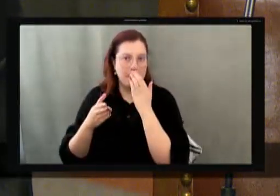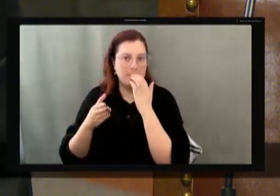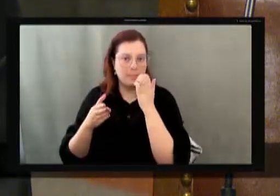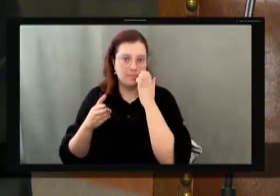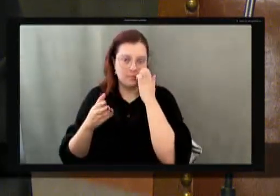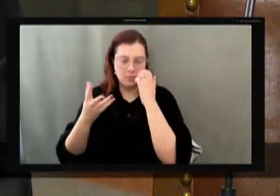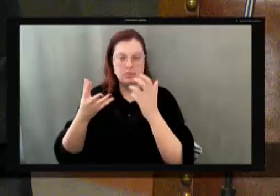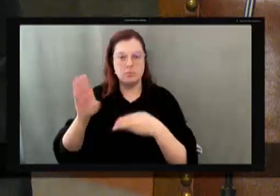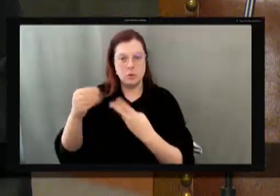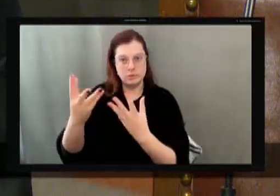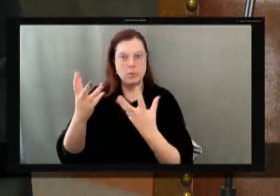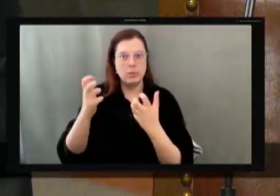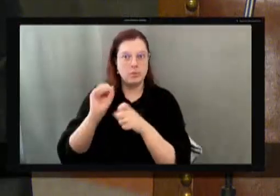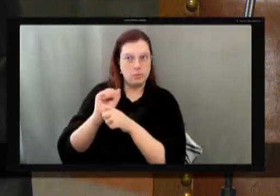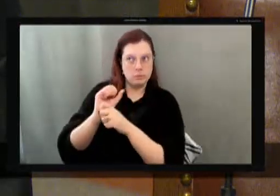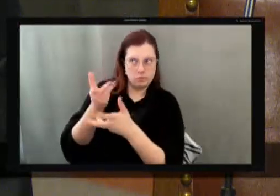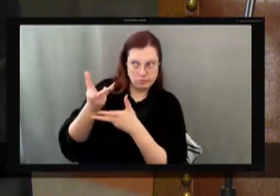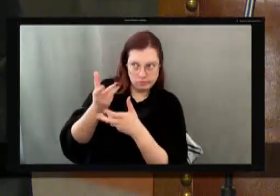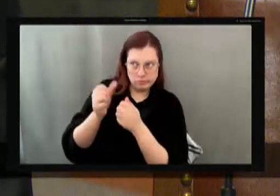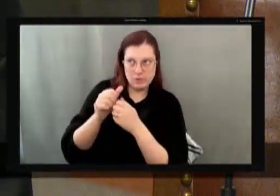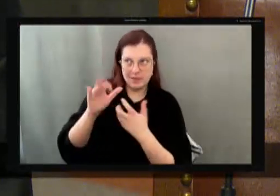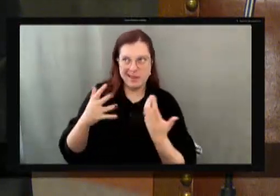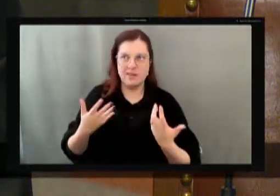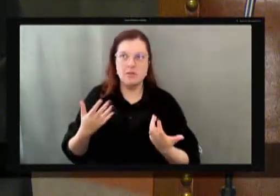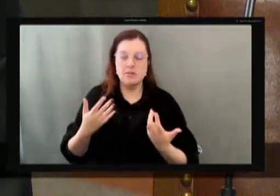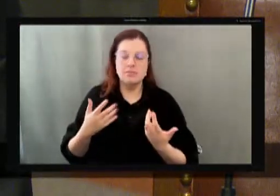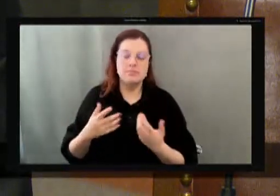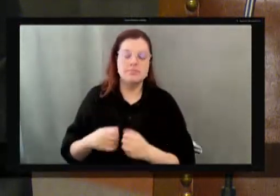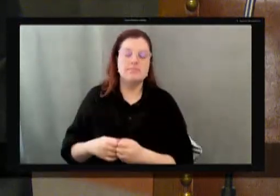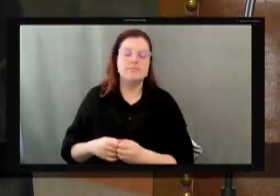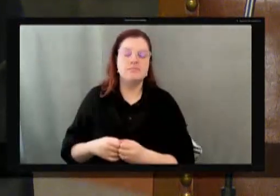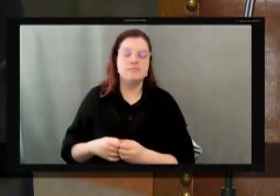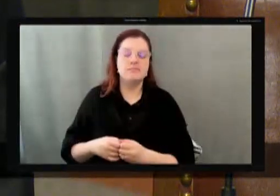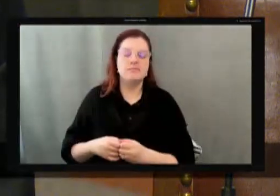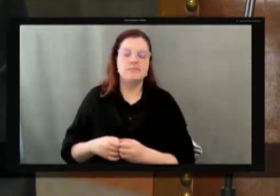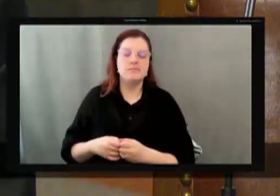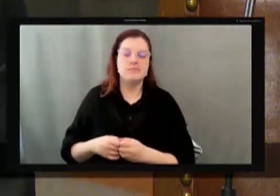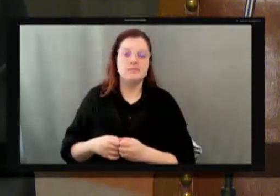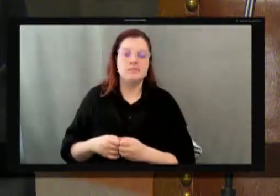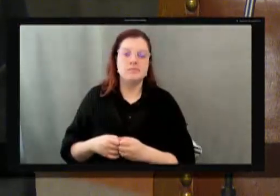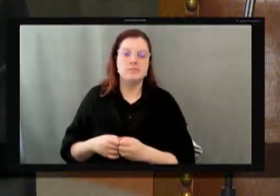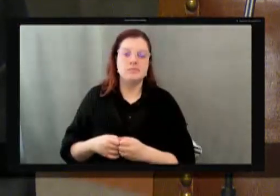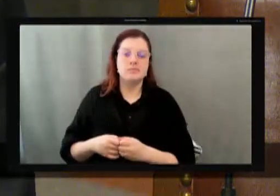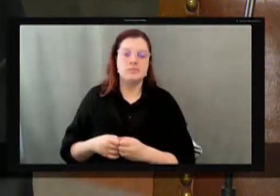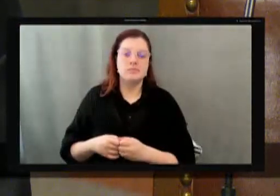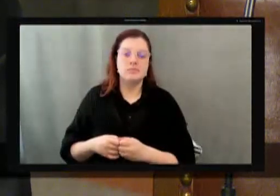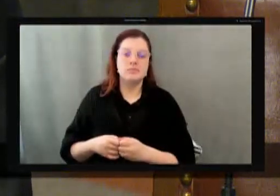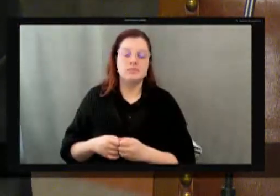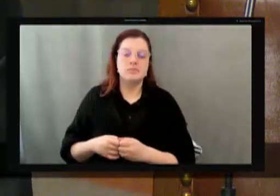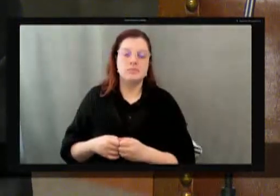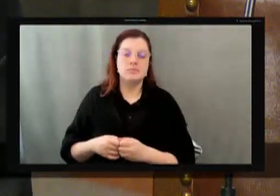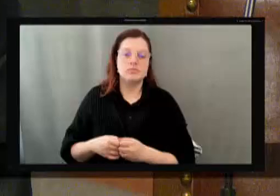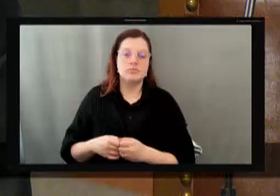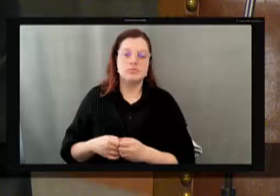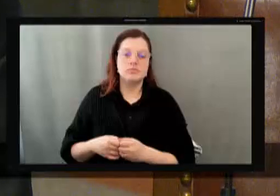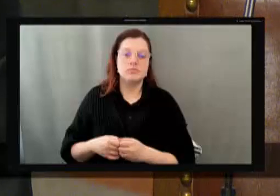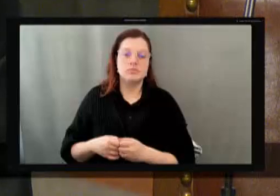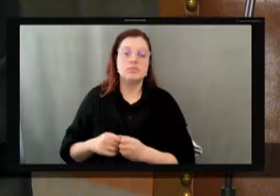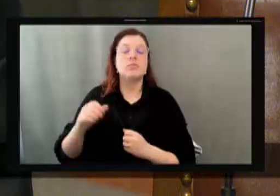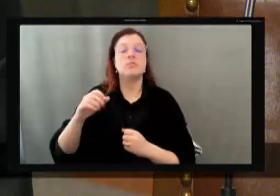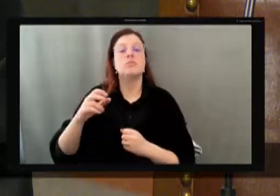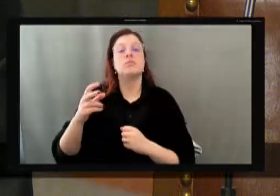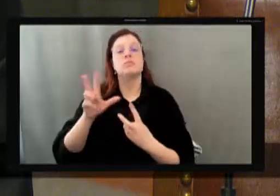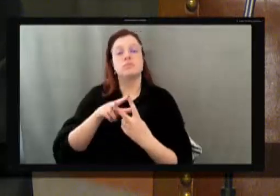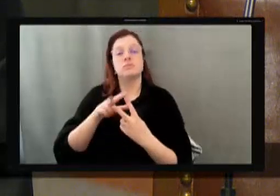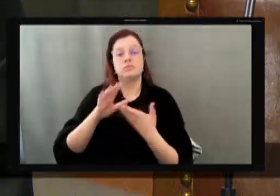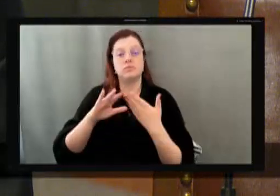with, you know, has cited, you know, as examples of being able to